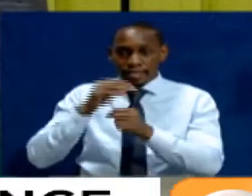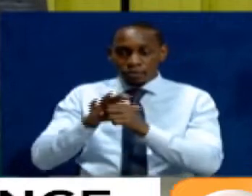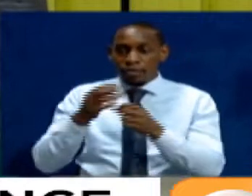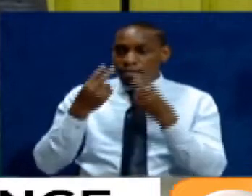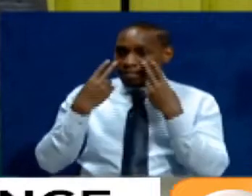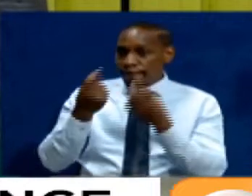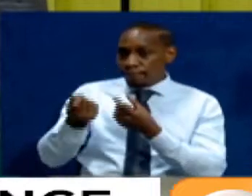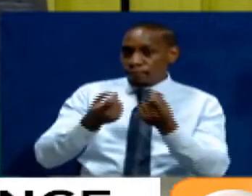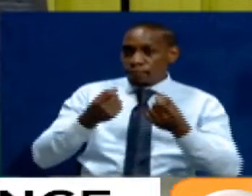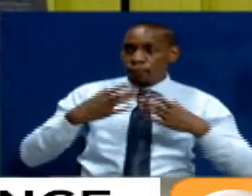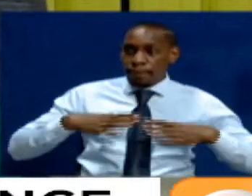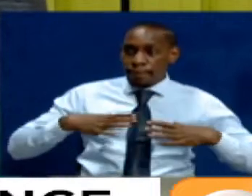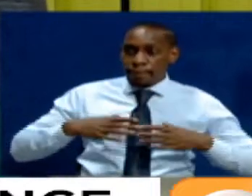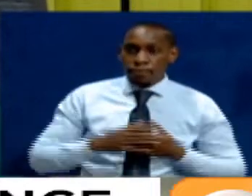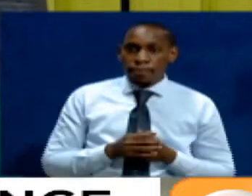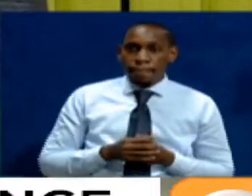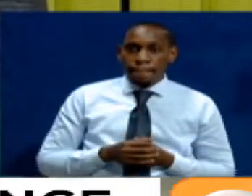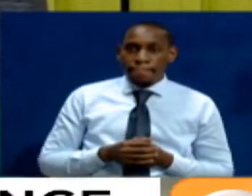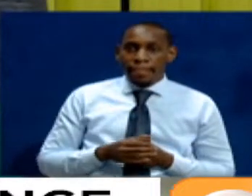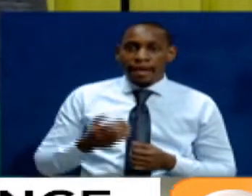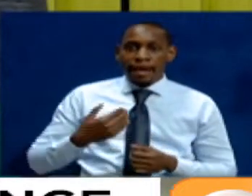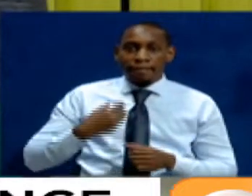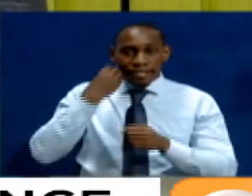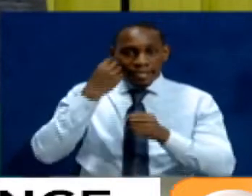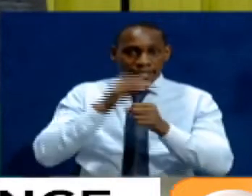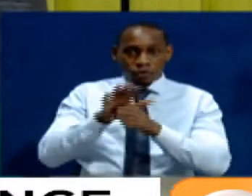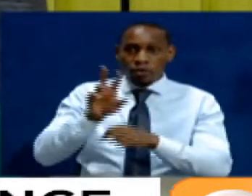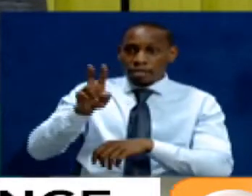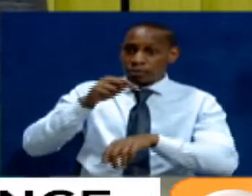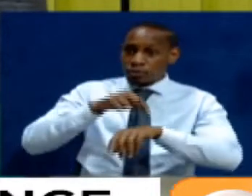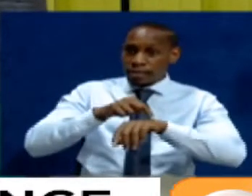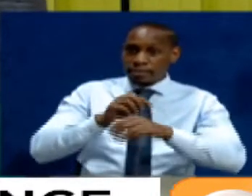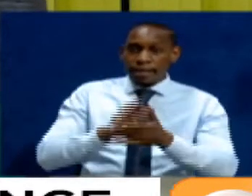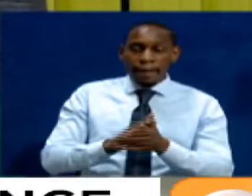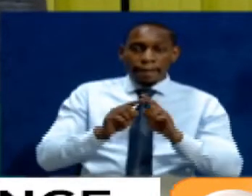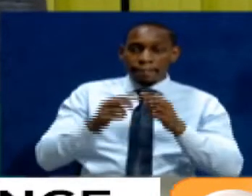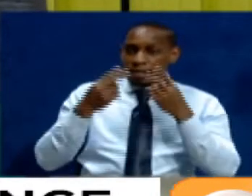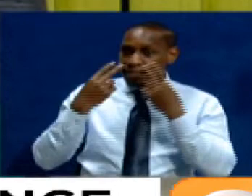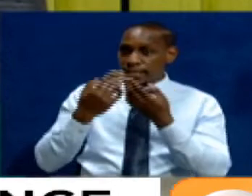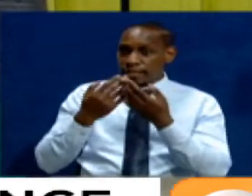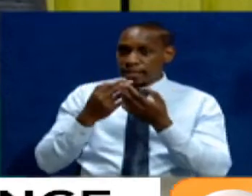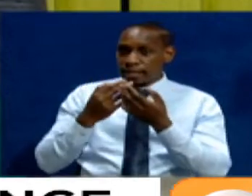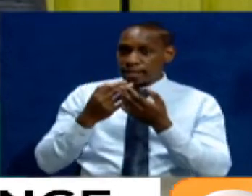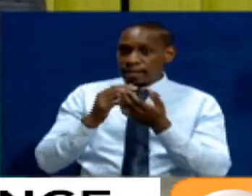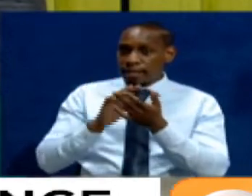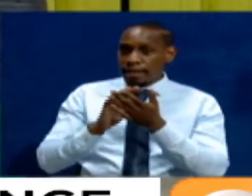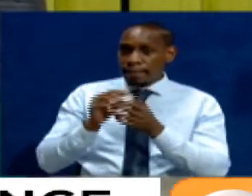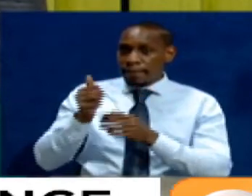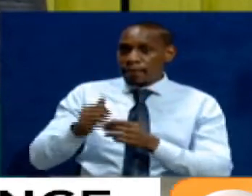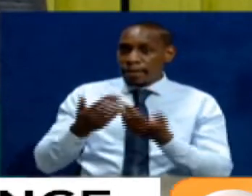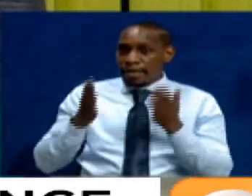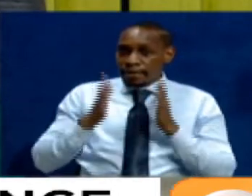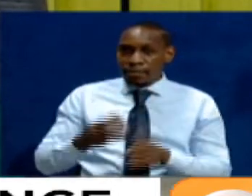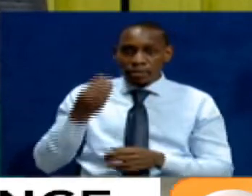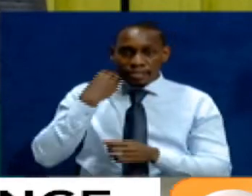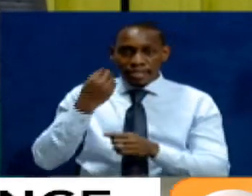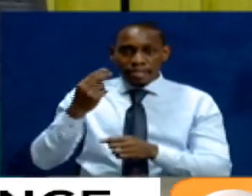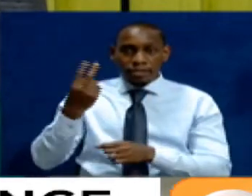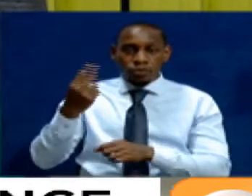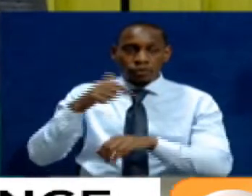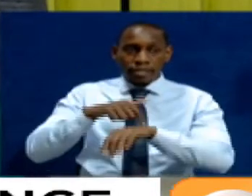seen a few people testing positive twice, but I've not seen anybody getting sick